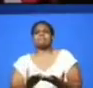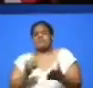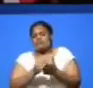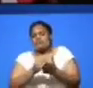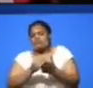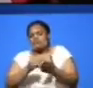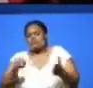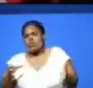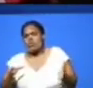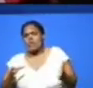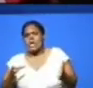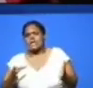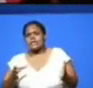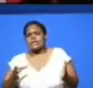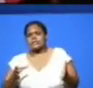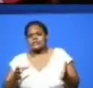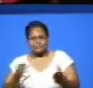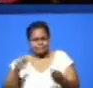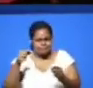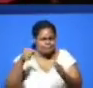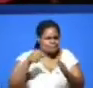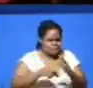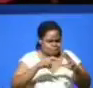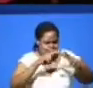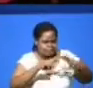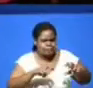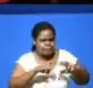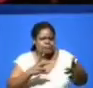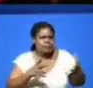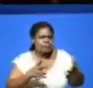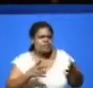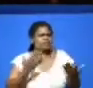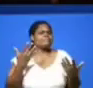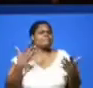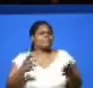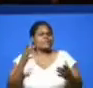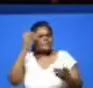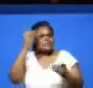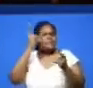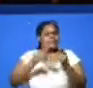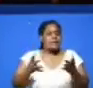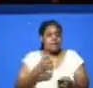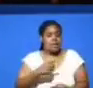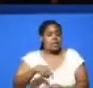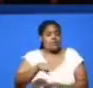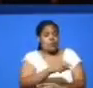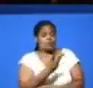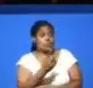analysis, have come to the conclusion that they are